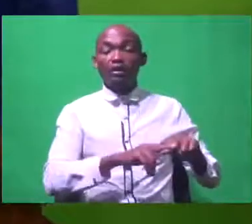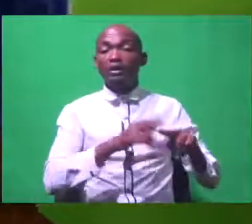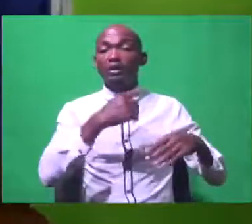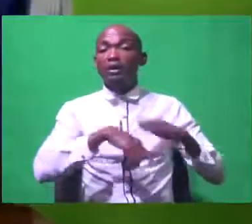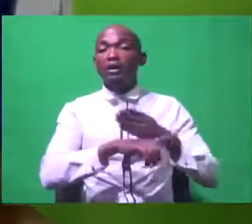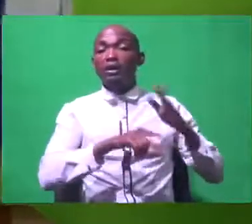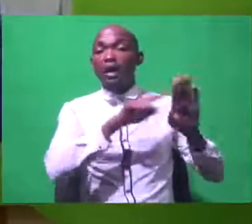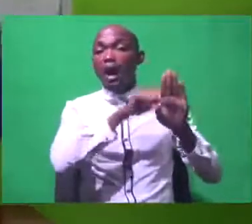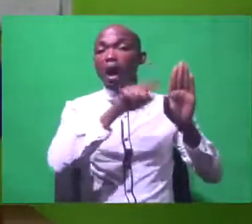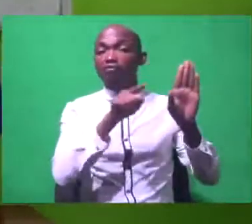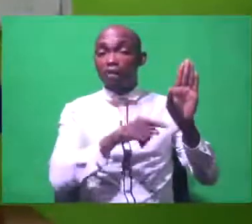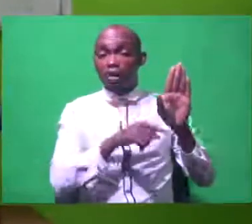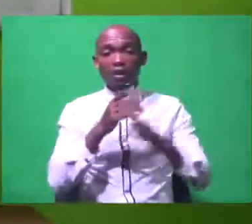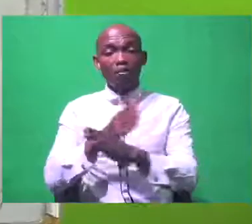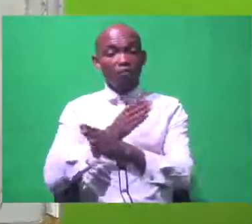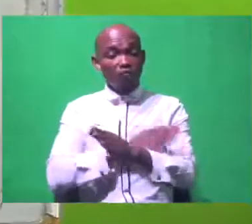before the coming of colonialism.